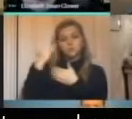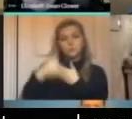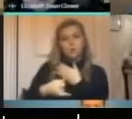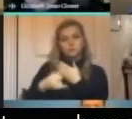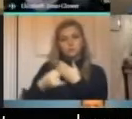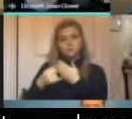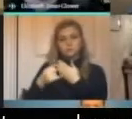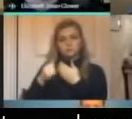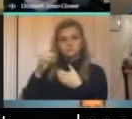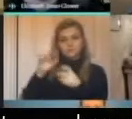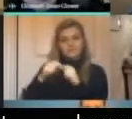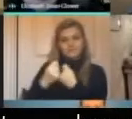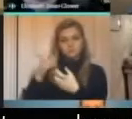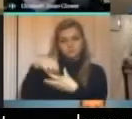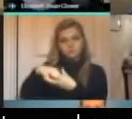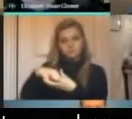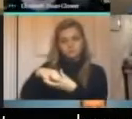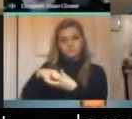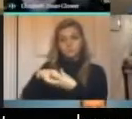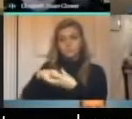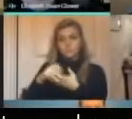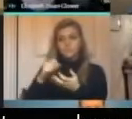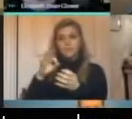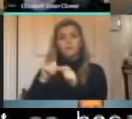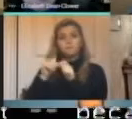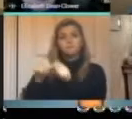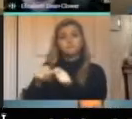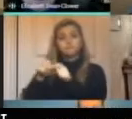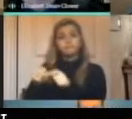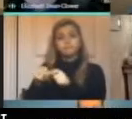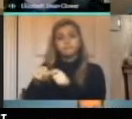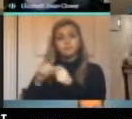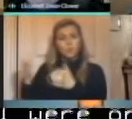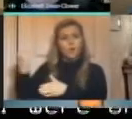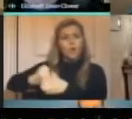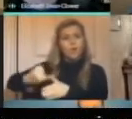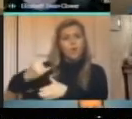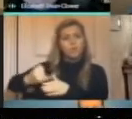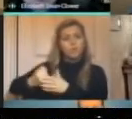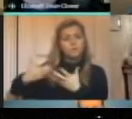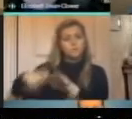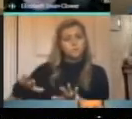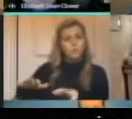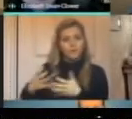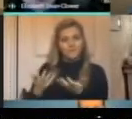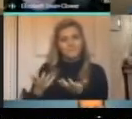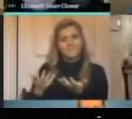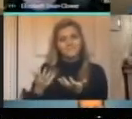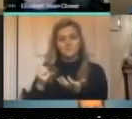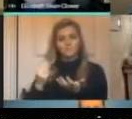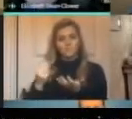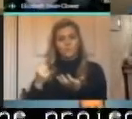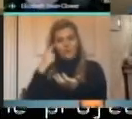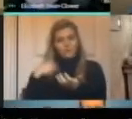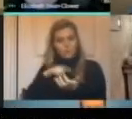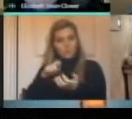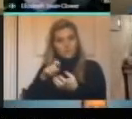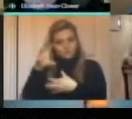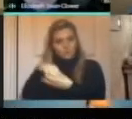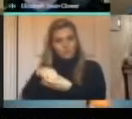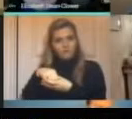disability community. So I gave them a name of a former member of the Architectural Access Board,